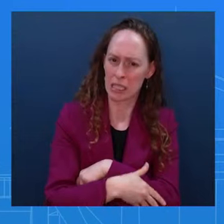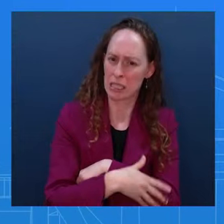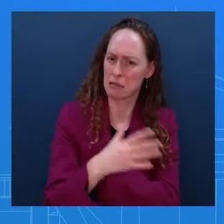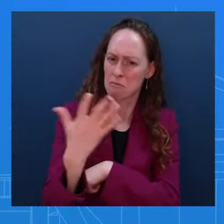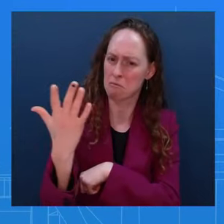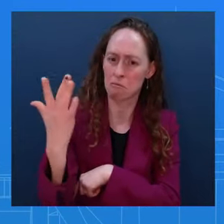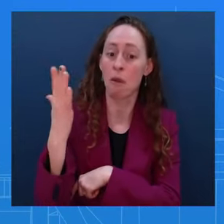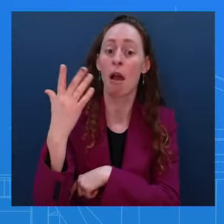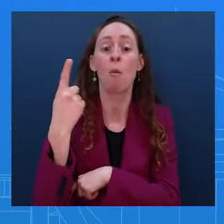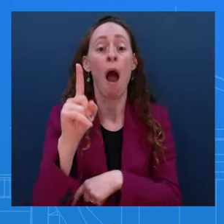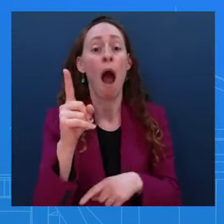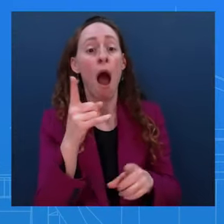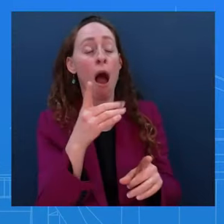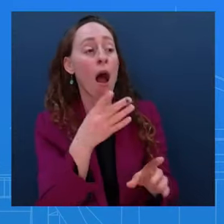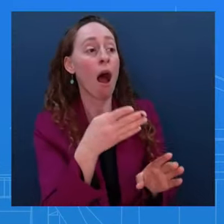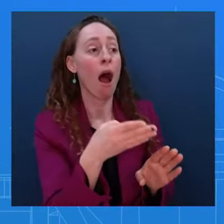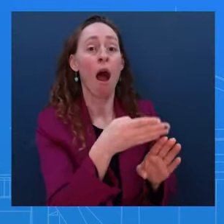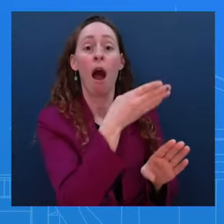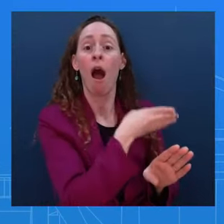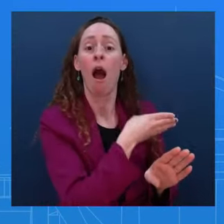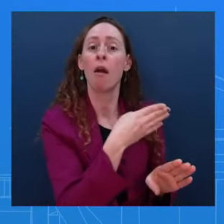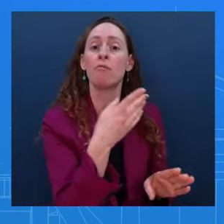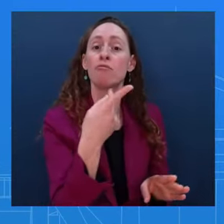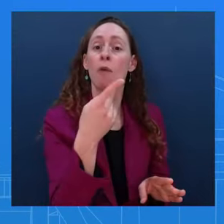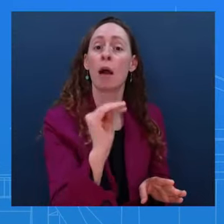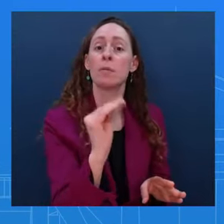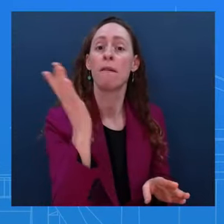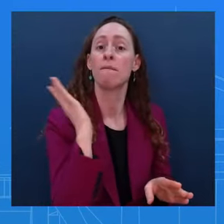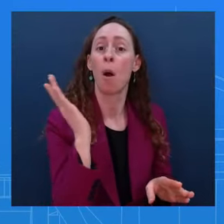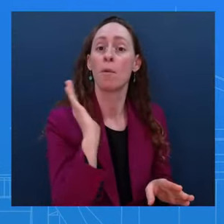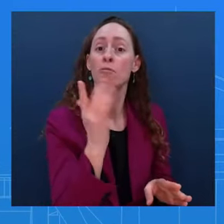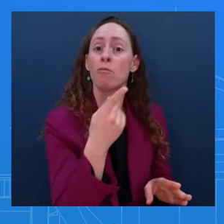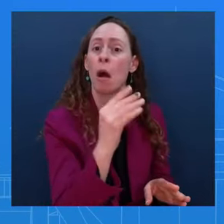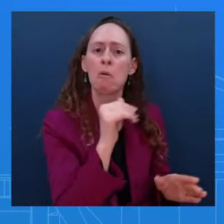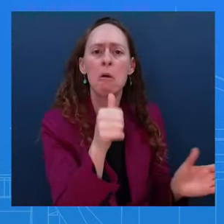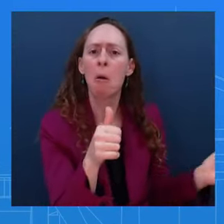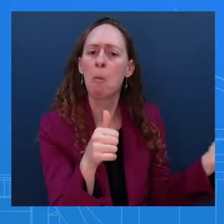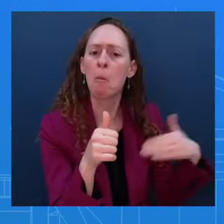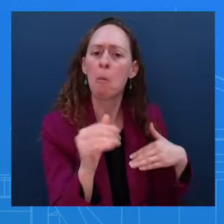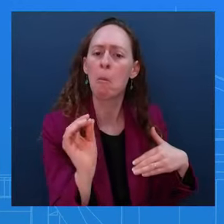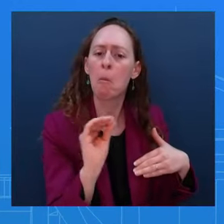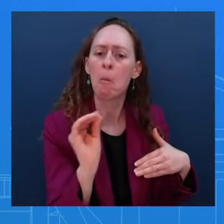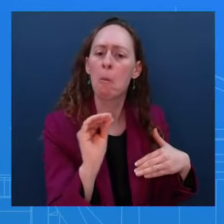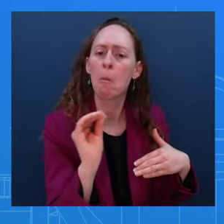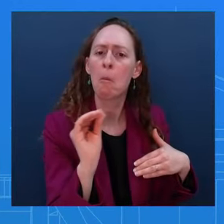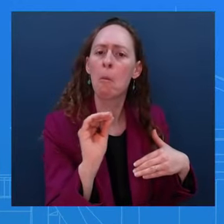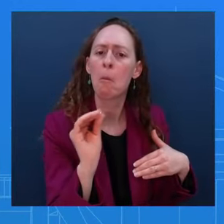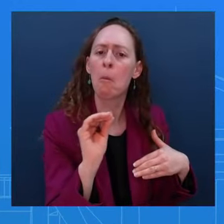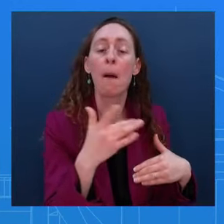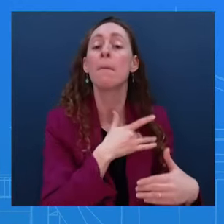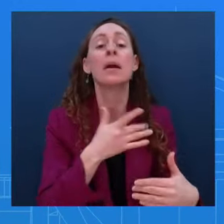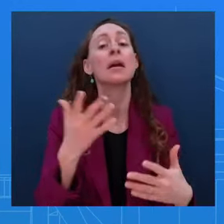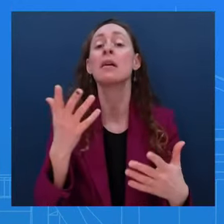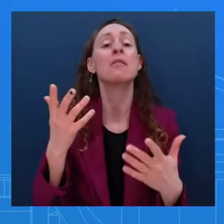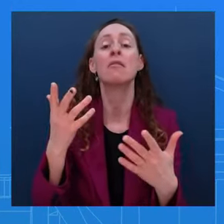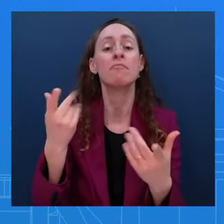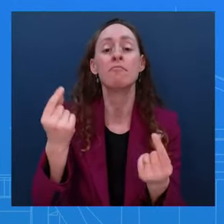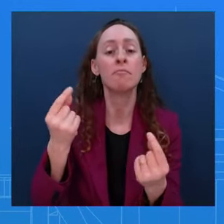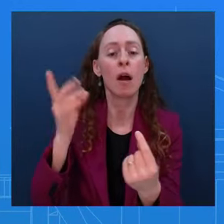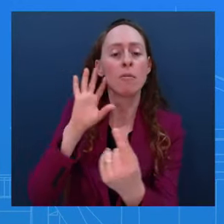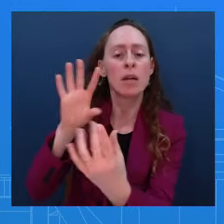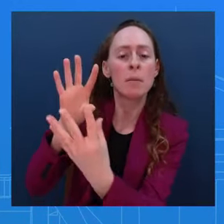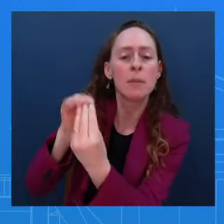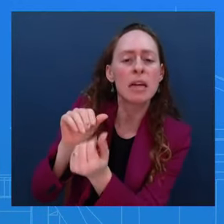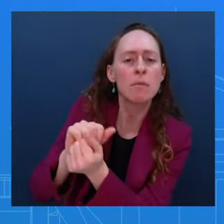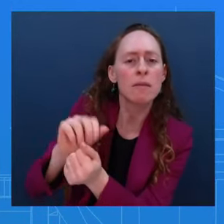prime minister of Poland to the White House. He only met with Vice President Harris. Well, this is a great opportunity to